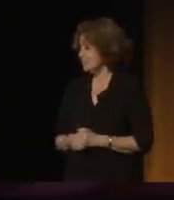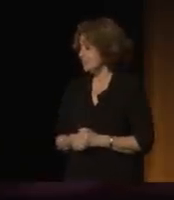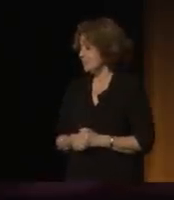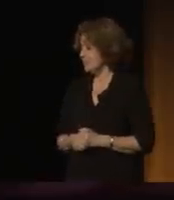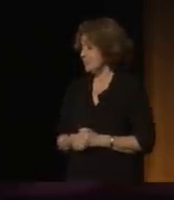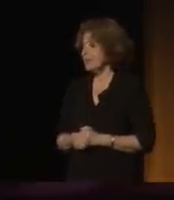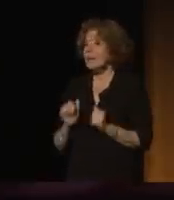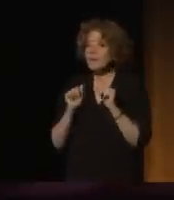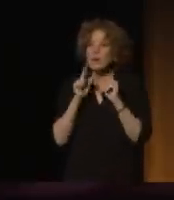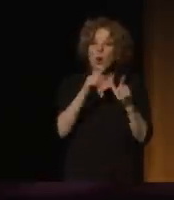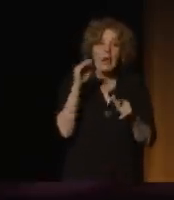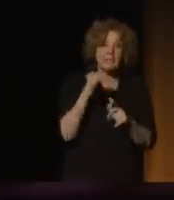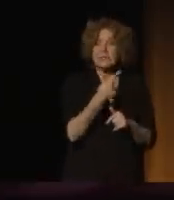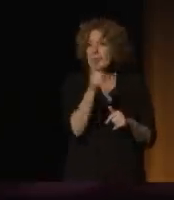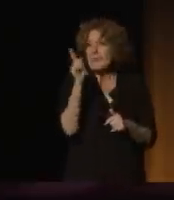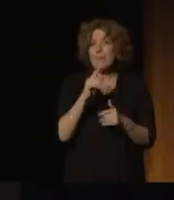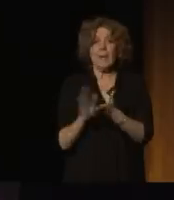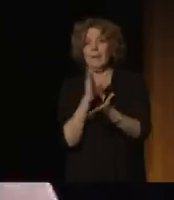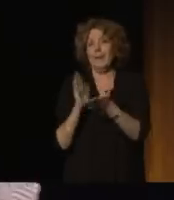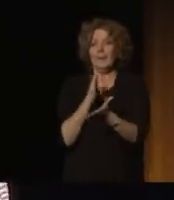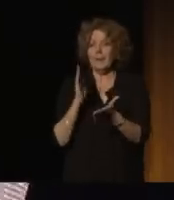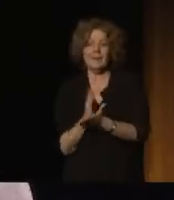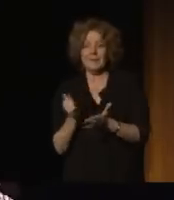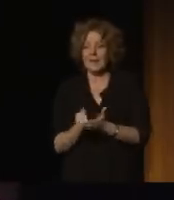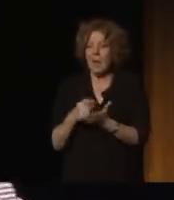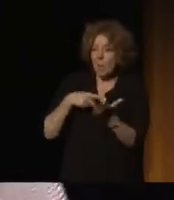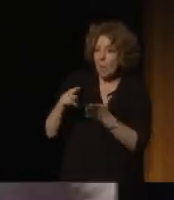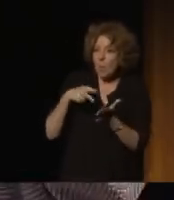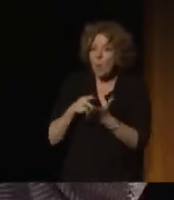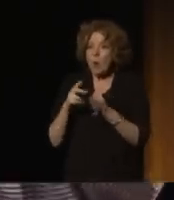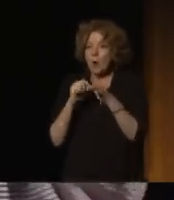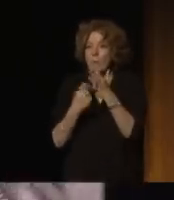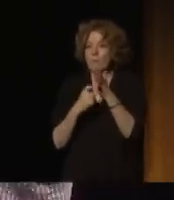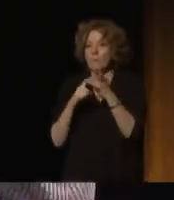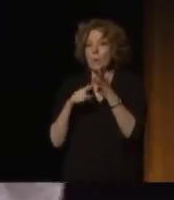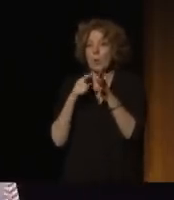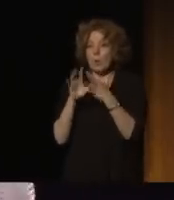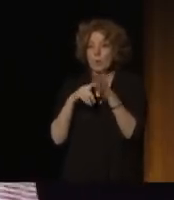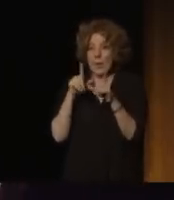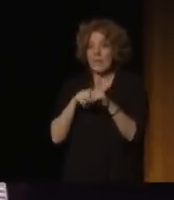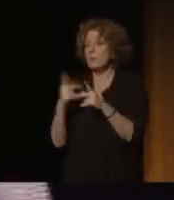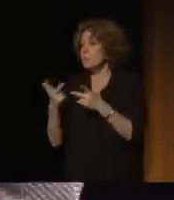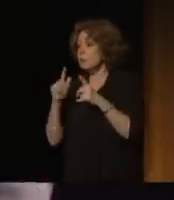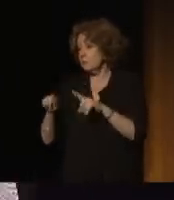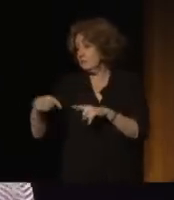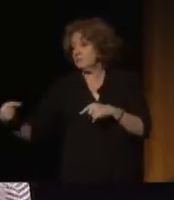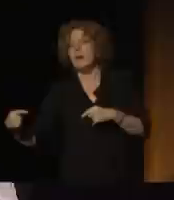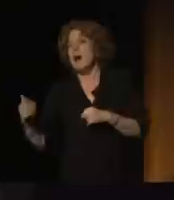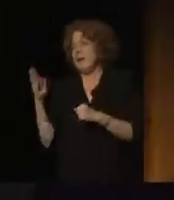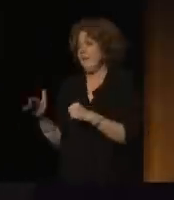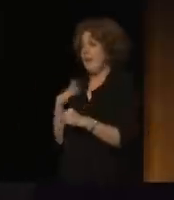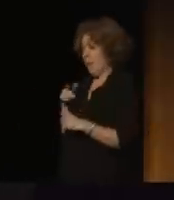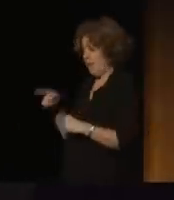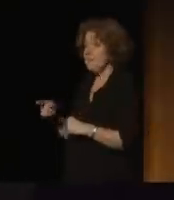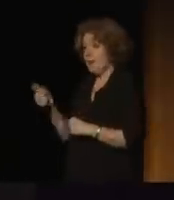we go to lunch, everyone is in a good mood. As I'm walking, actually, up West Broadway, there is a restaurant on the other side of the street, which I don't like, I never go to,